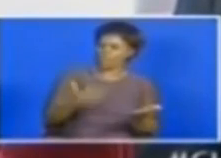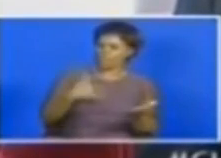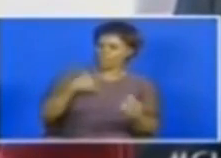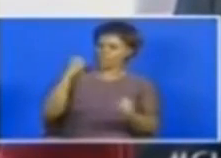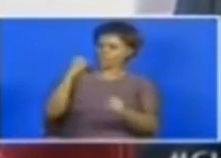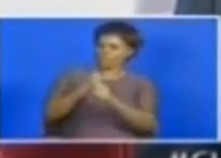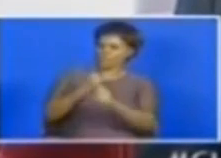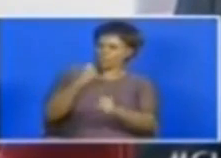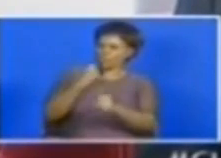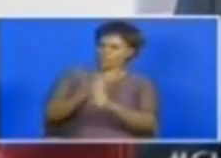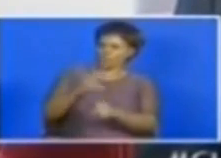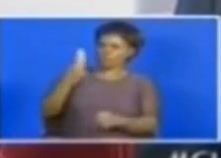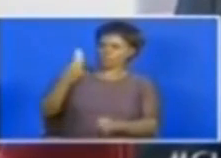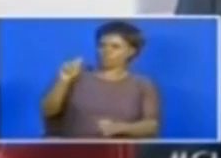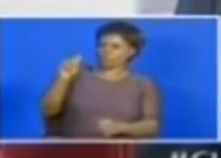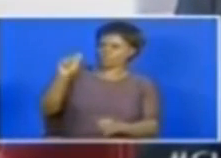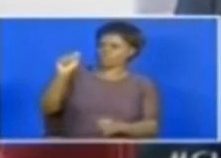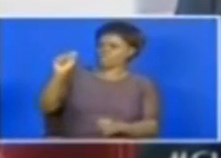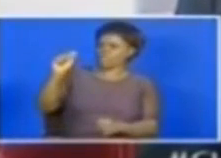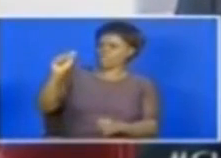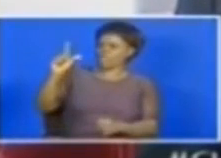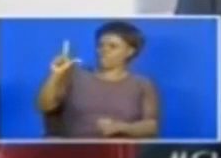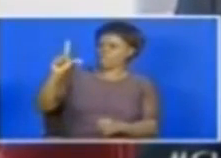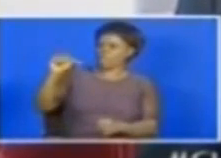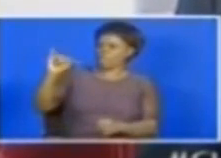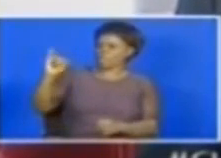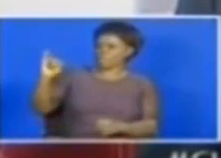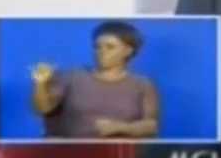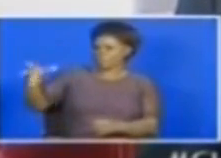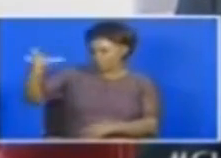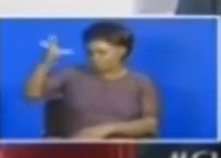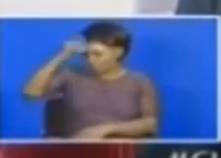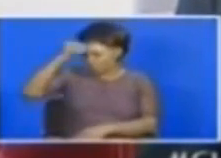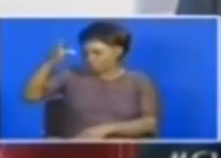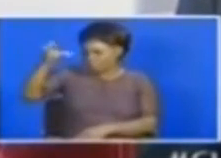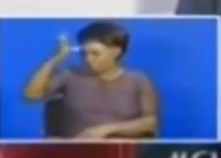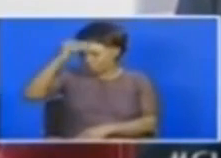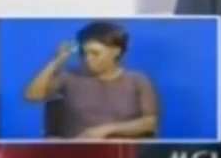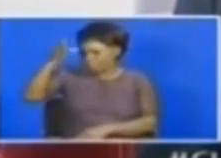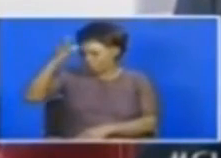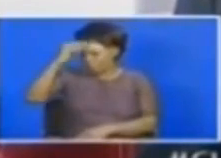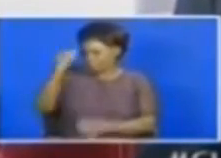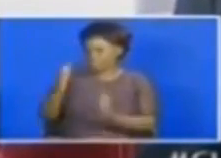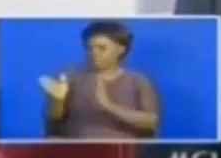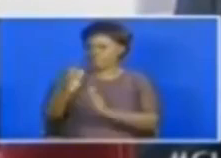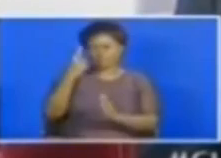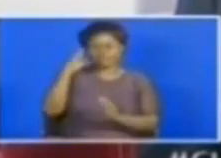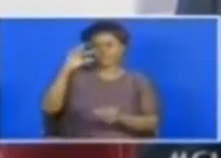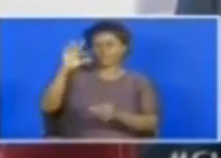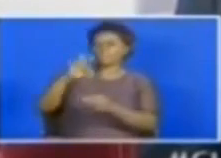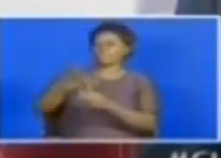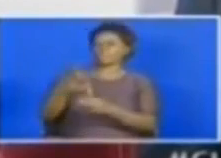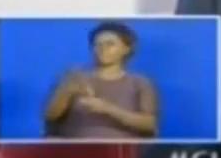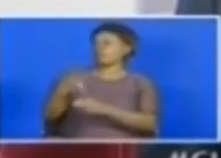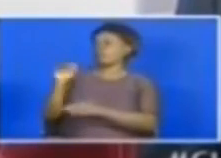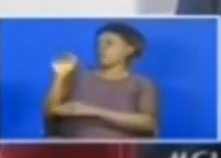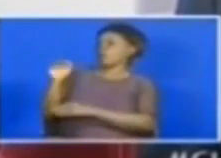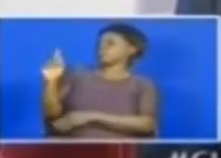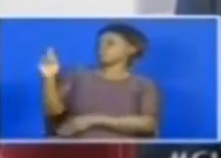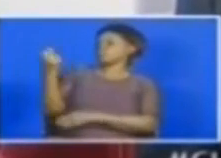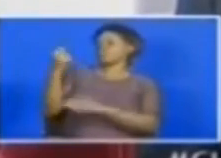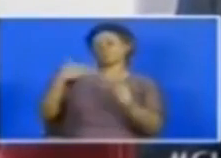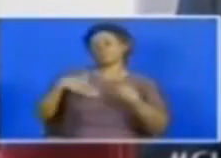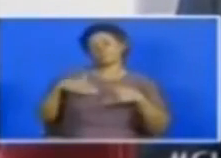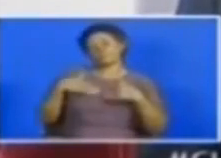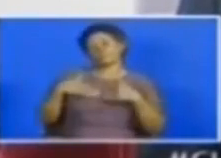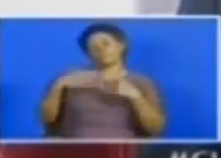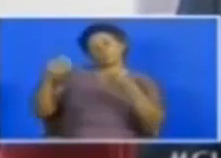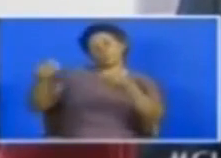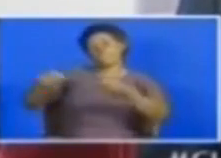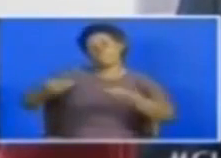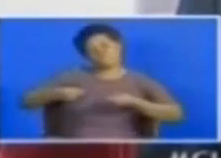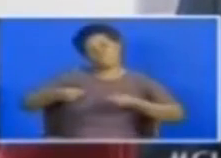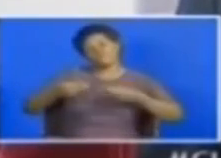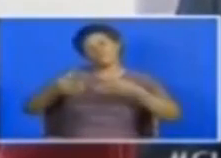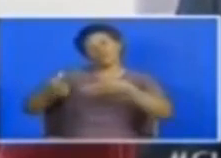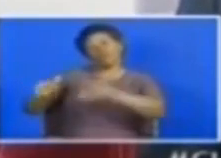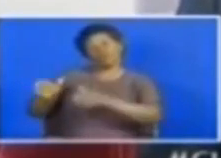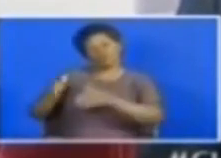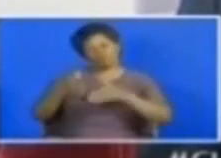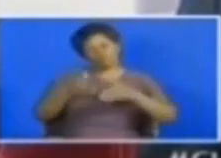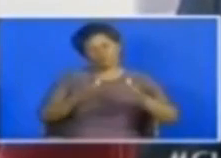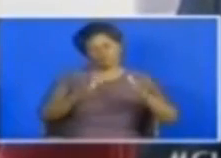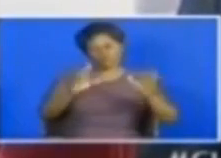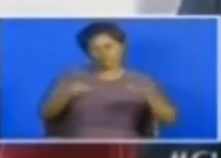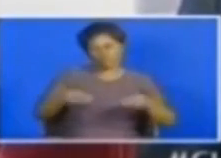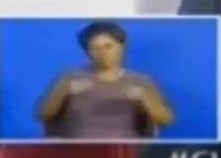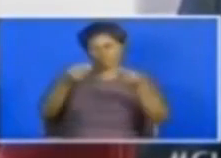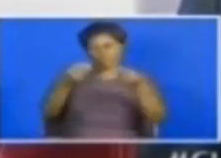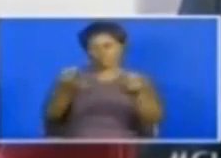staff in Italy still training and preparing for the election. So we just urge that the Kenyan people give us a chance to be able to deliver